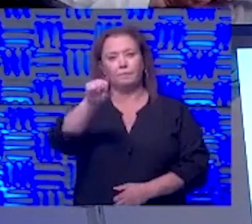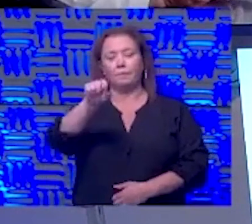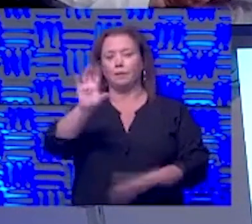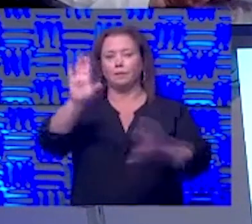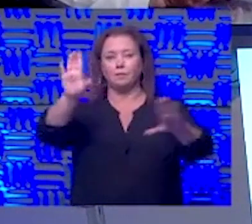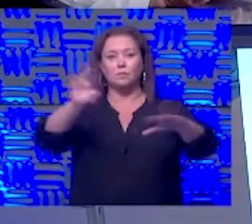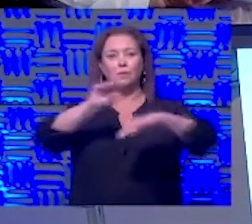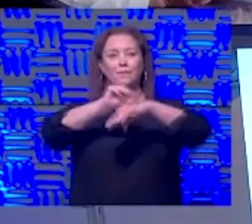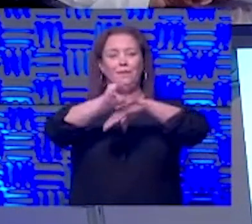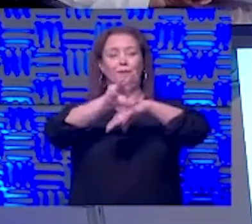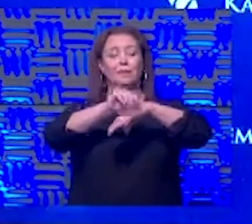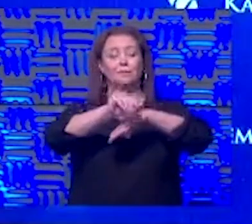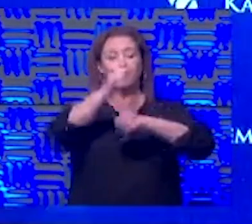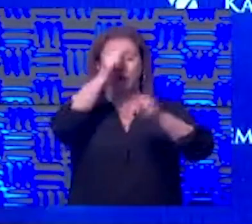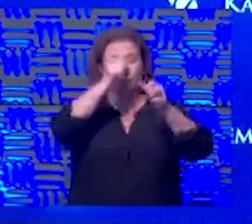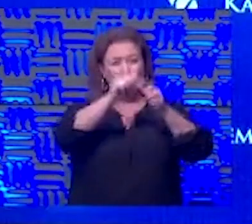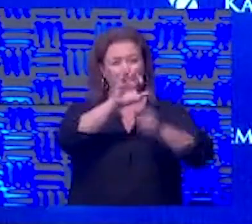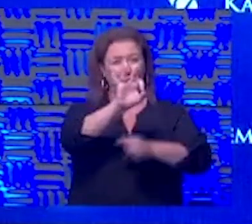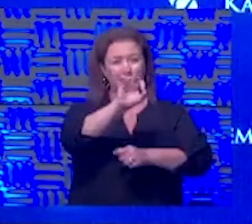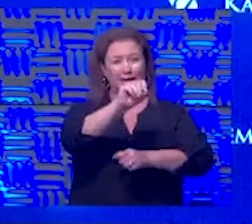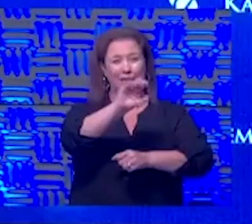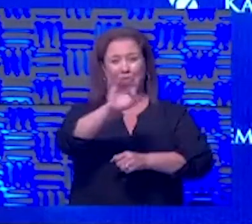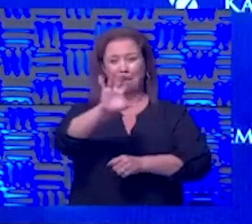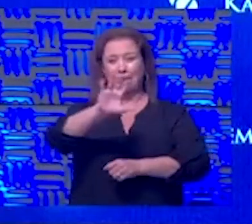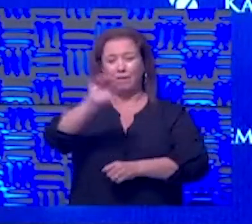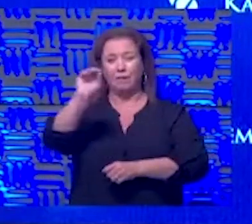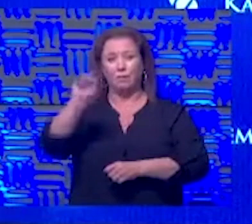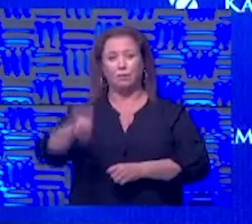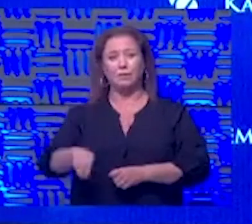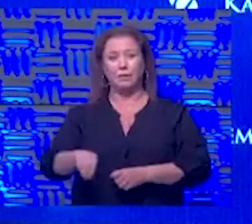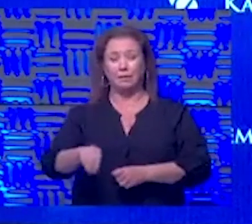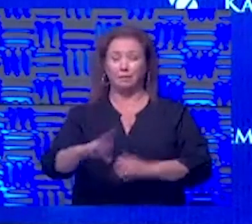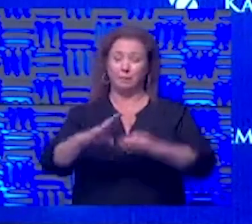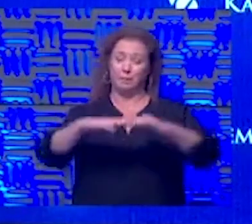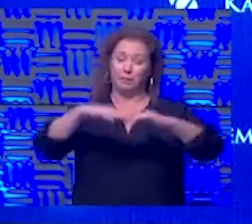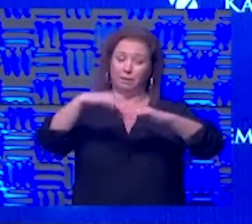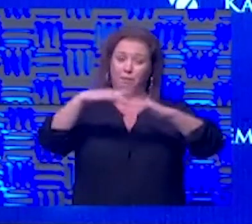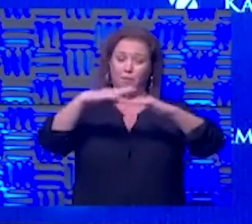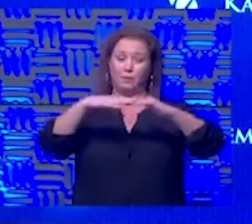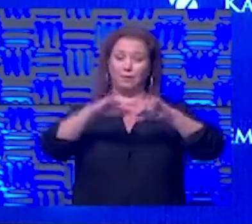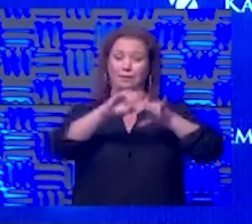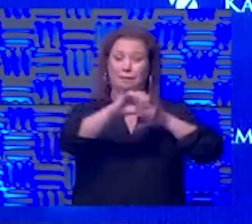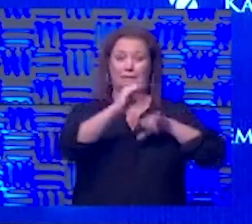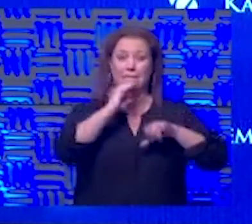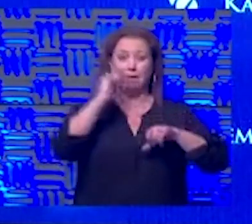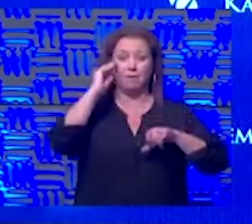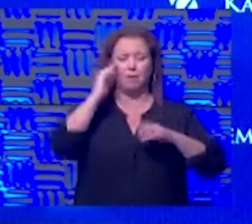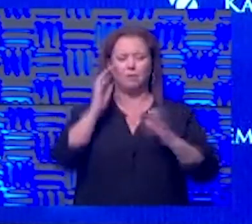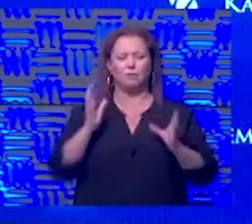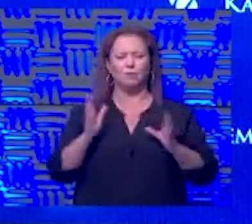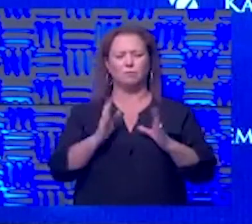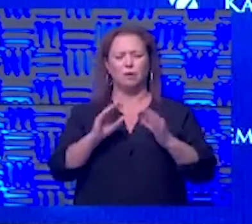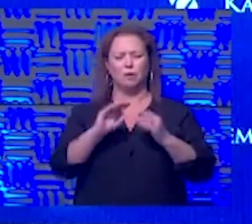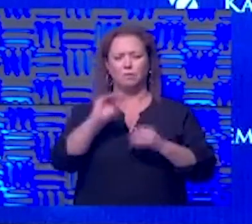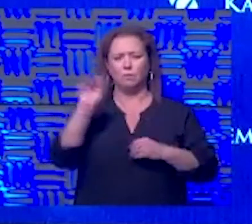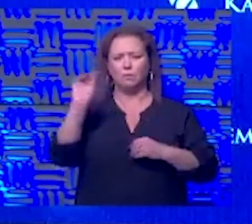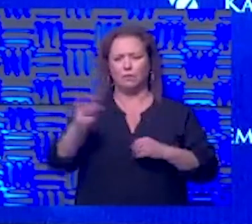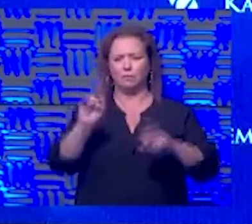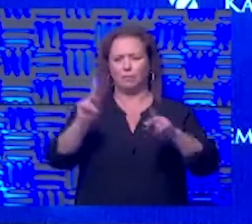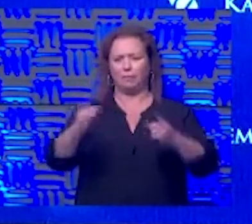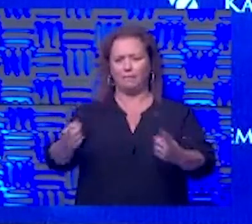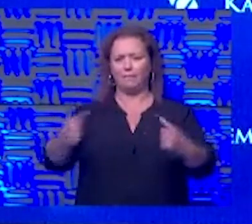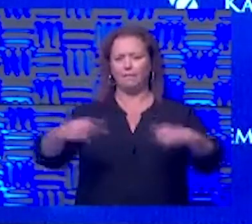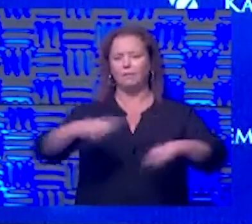And remembering that 90 to 95% of patients who get this, and maybe more, they stay home. There's a very small percentage of patients who actually come